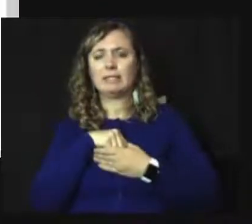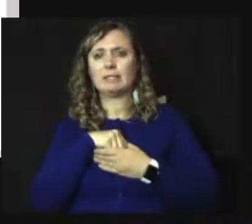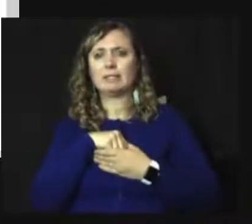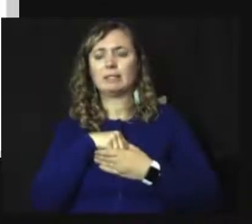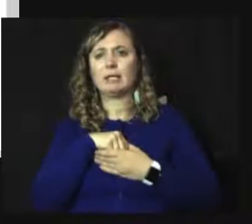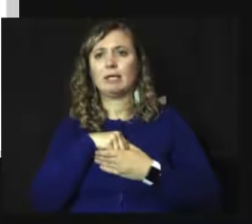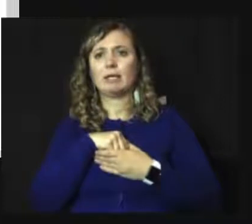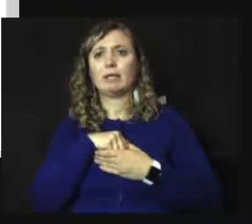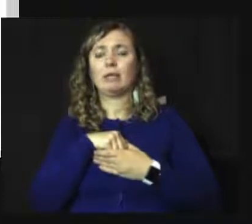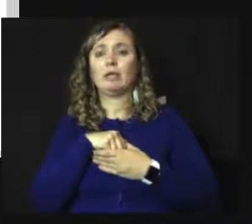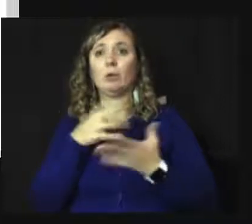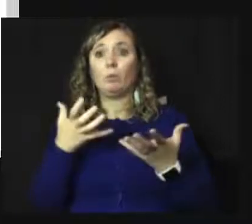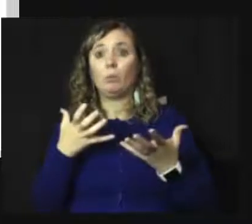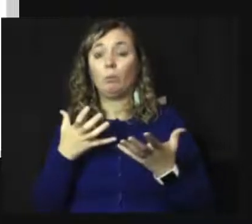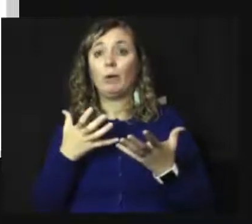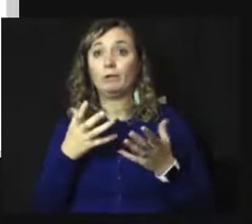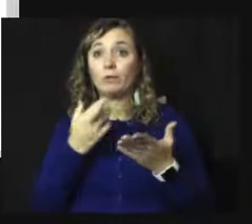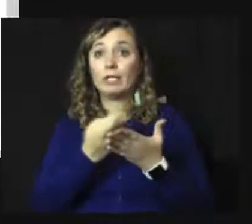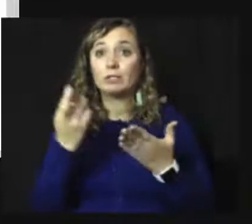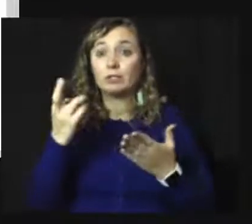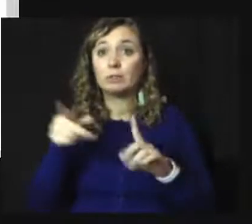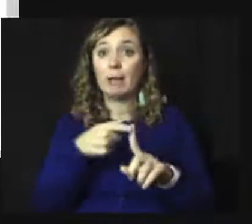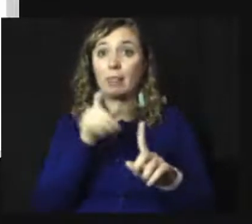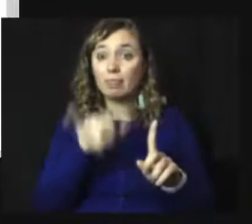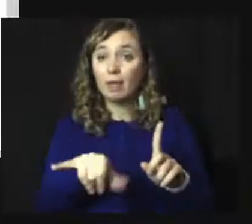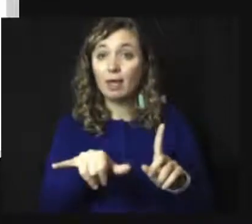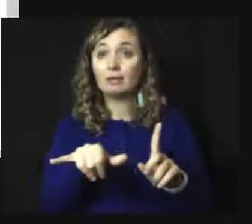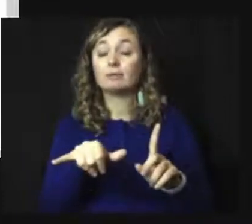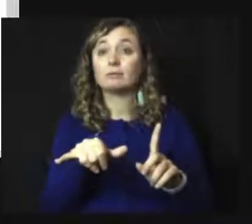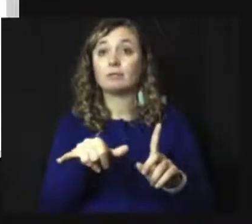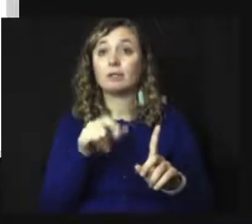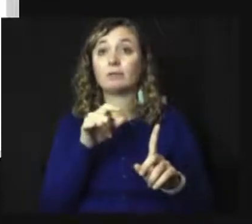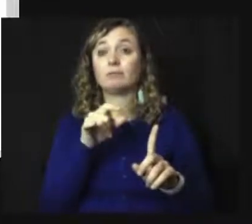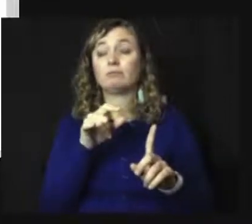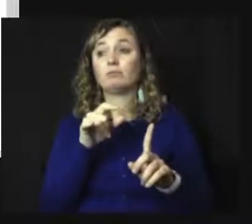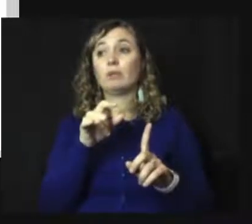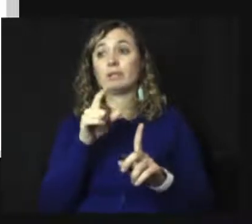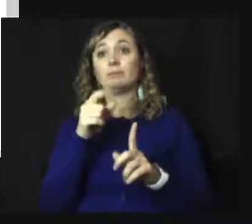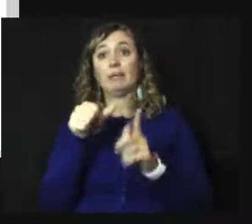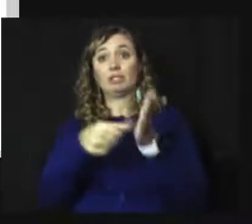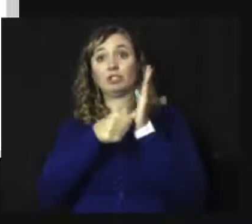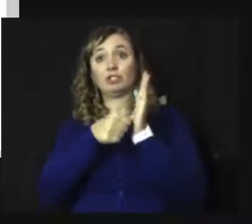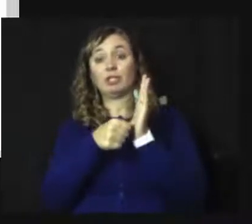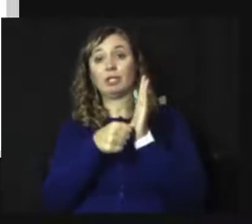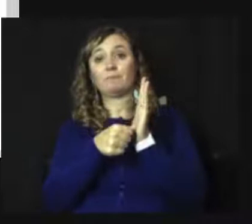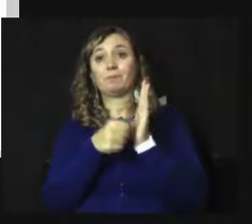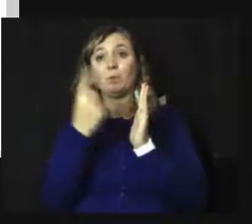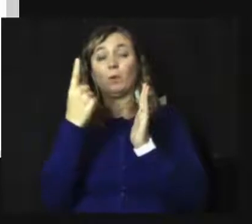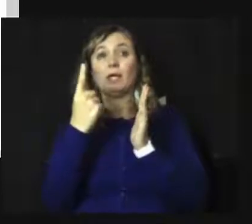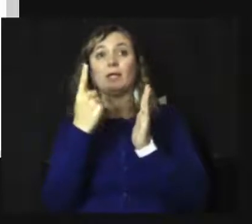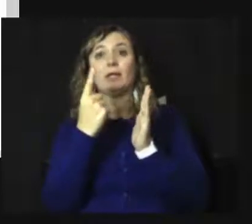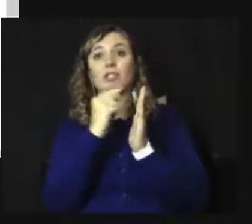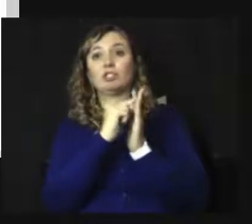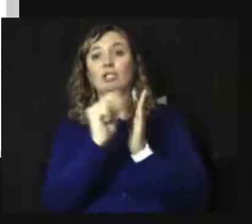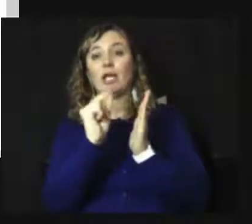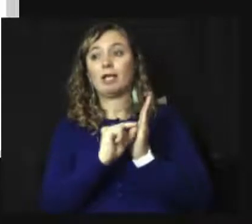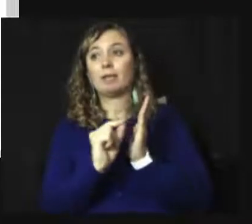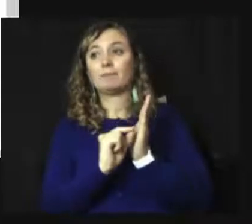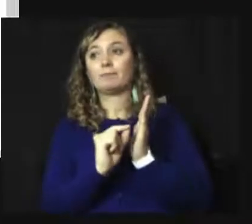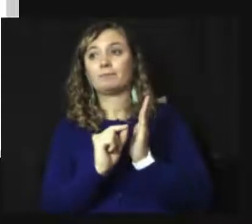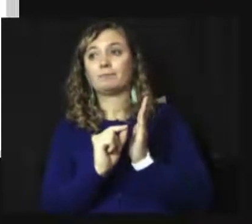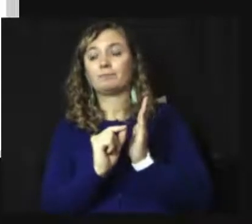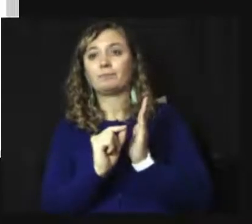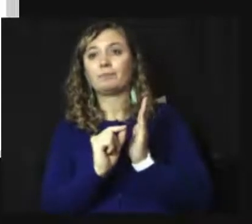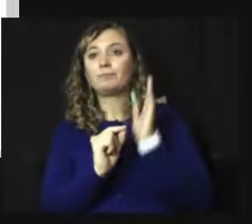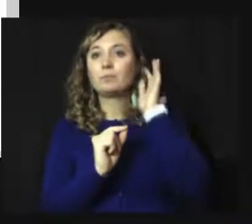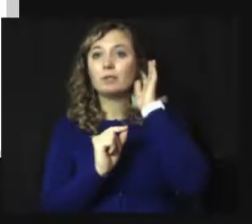some excellent resources in there. And I especially want to shout out one that is like a checklist for assigned female at birth autistic people, because